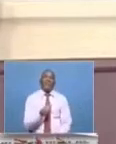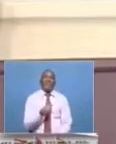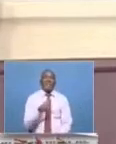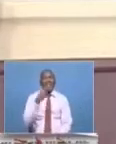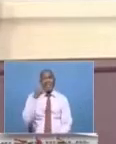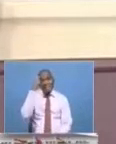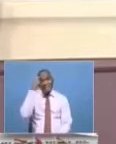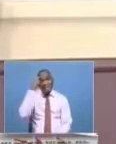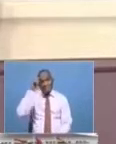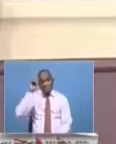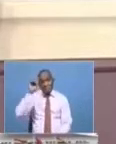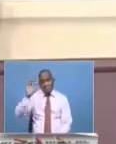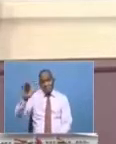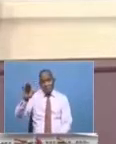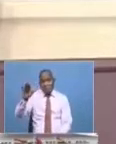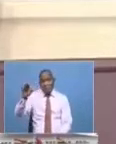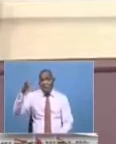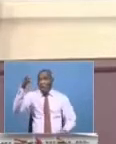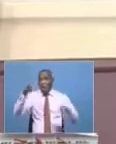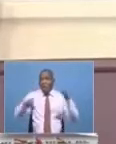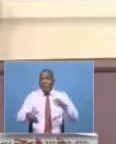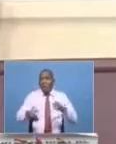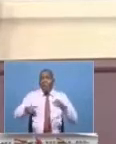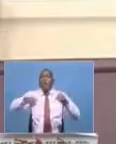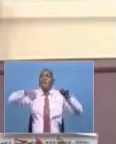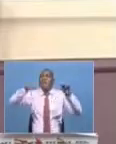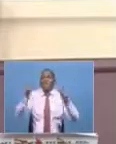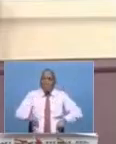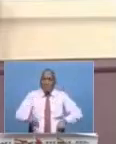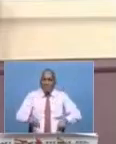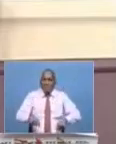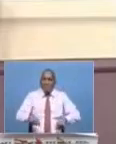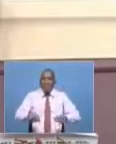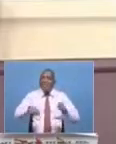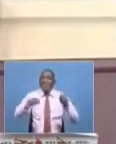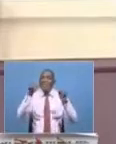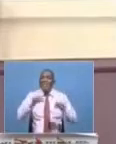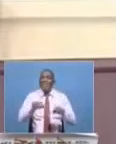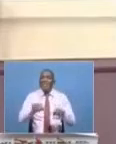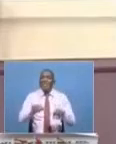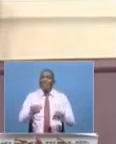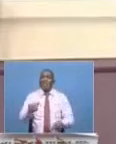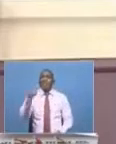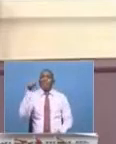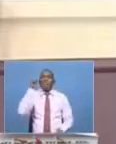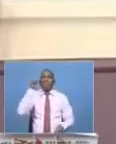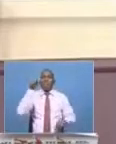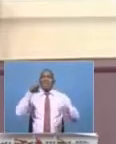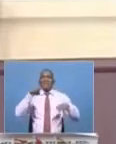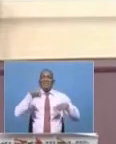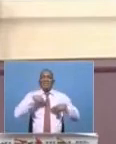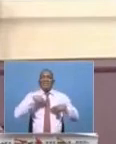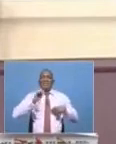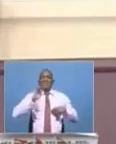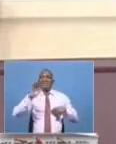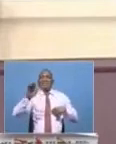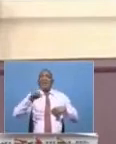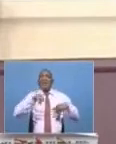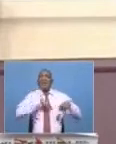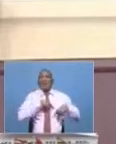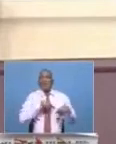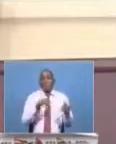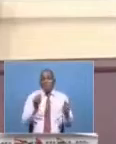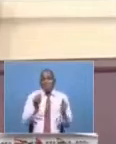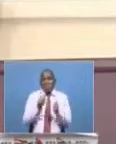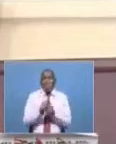entitled to ignore all the arguments that have been advanced today in respect of the correctness or